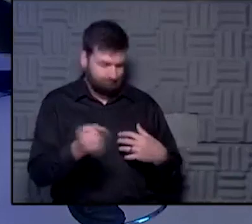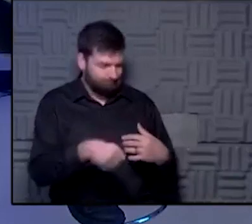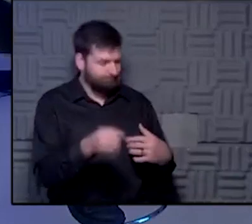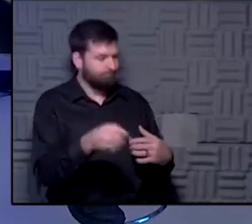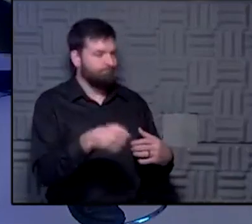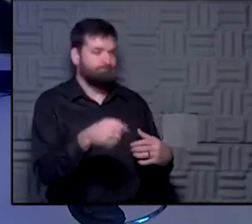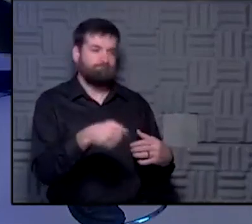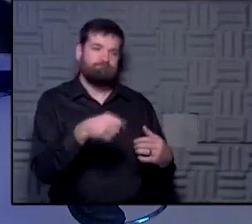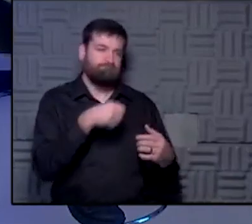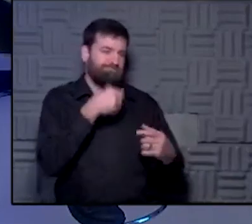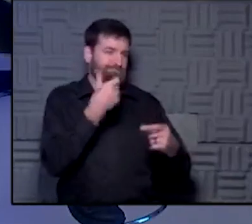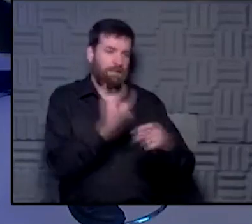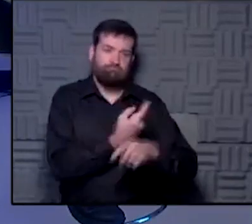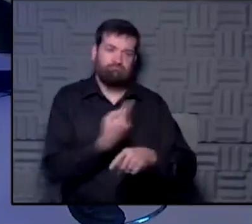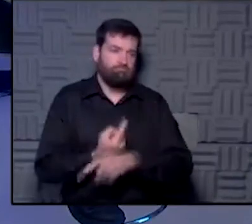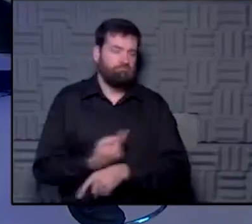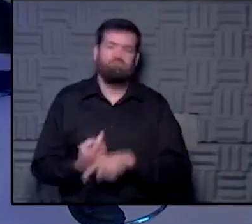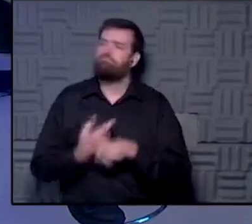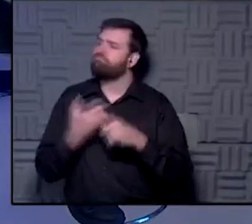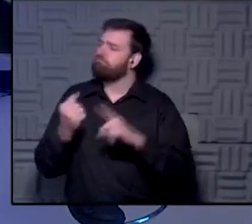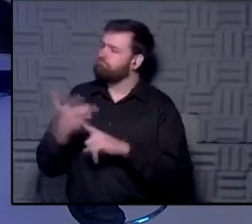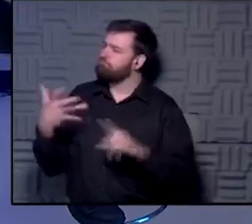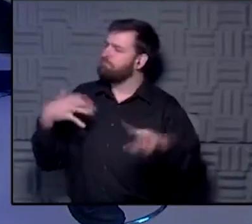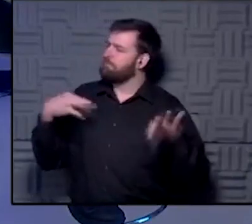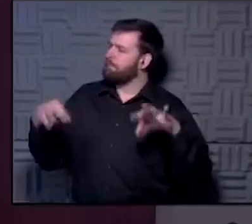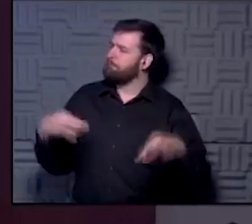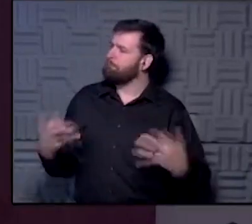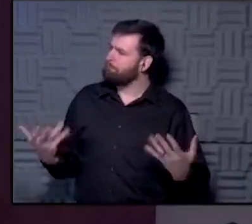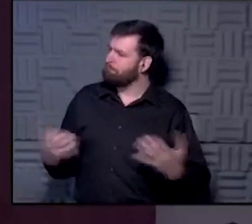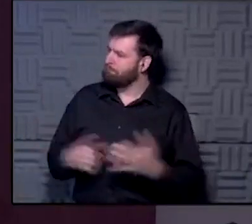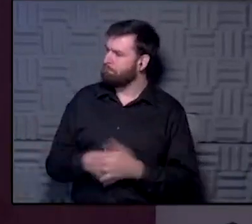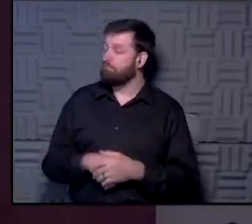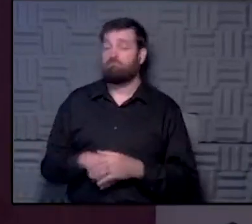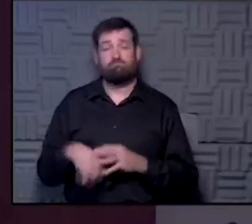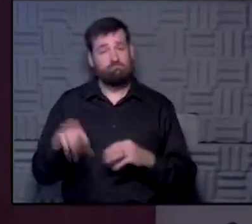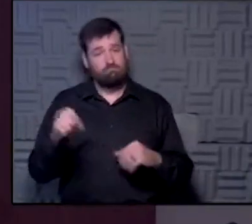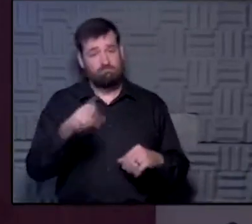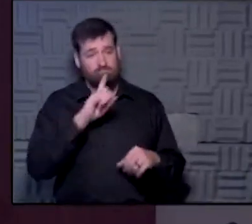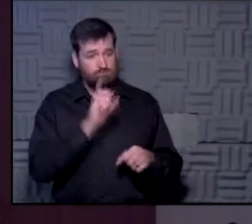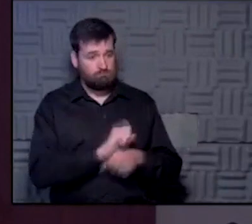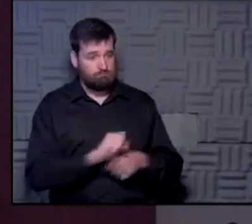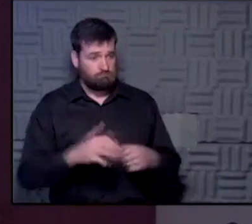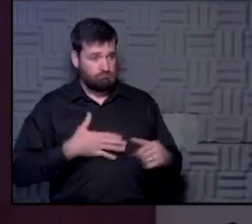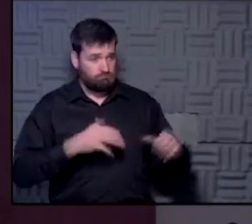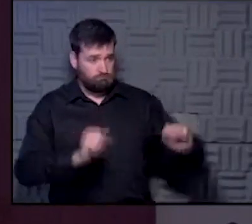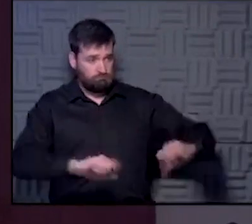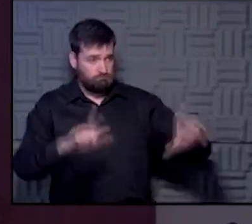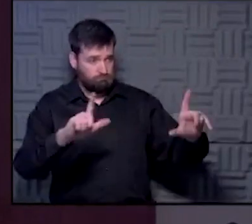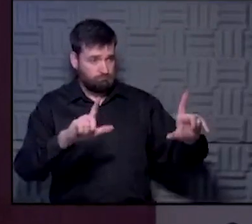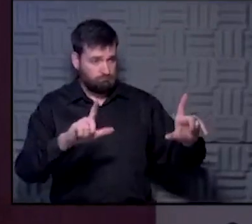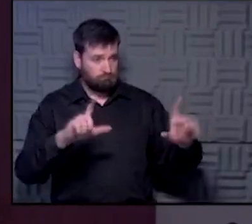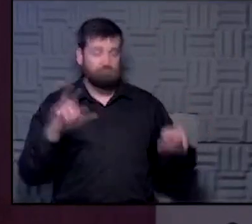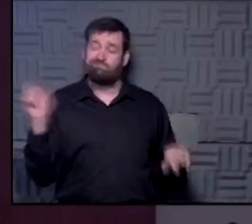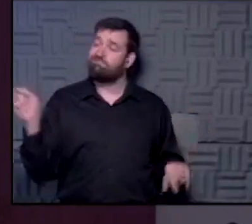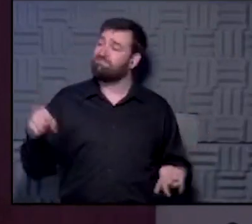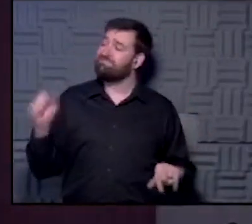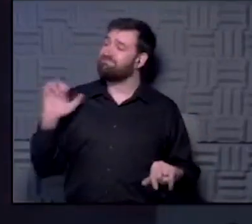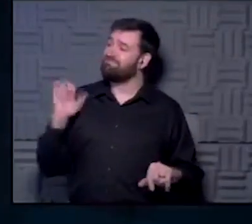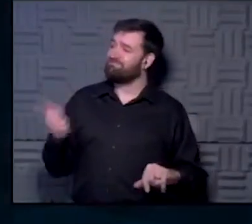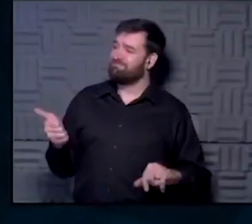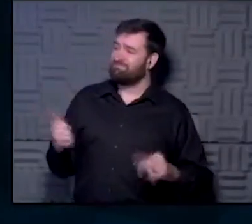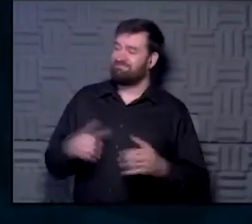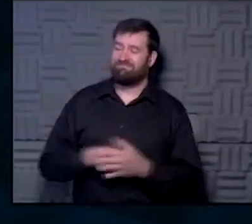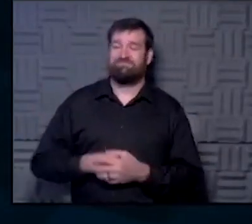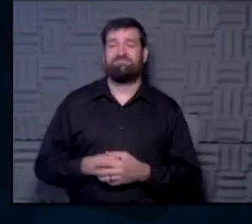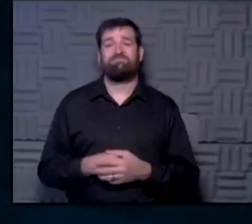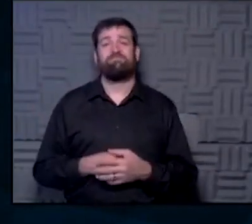not trending in the right way. Talk to us about that now. Walk us through. Absolutely. Is my slide up for the public? The slide is up for the public.